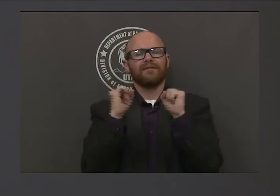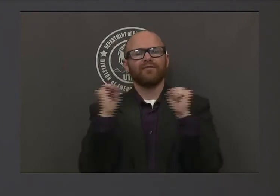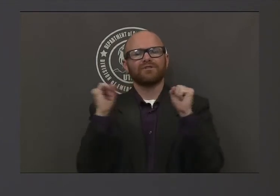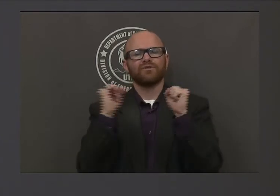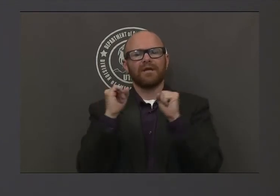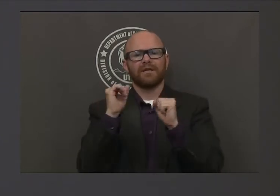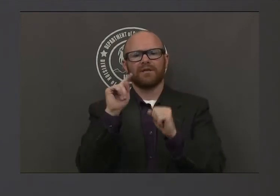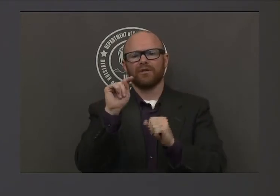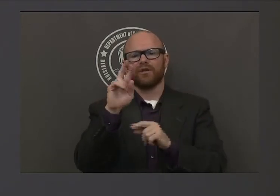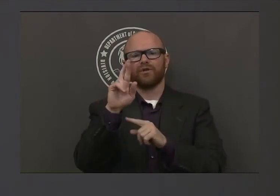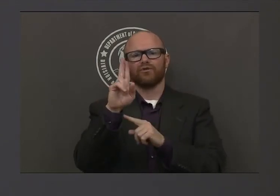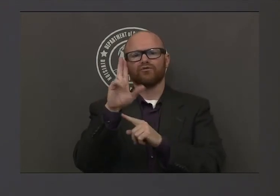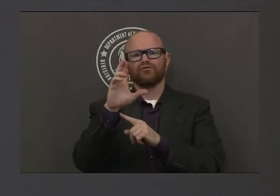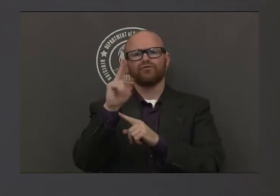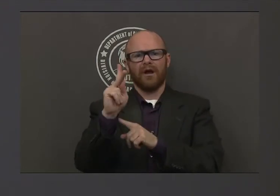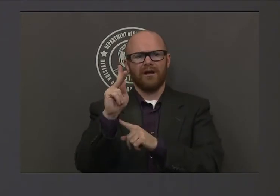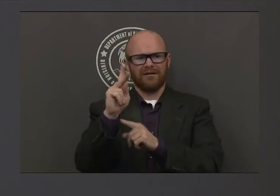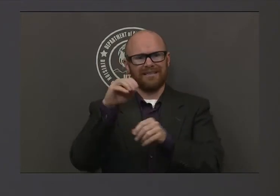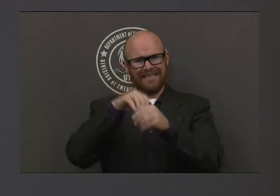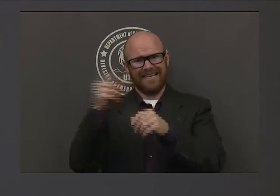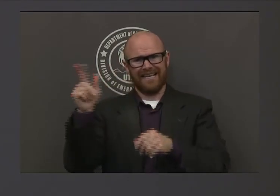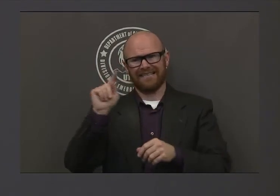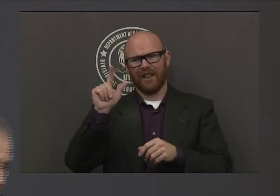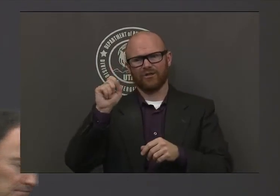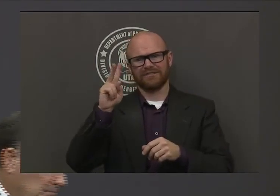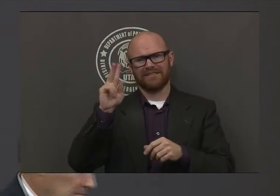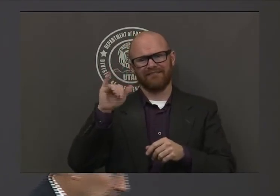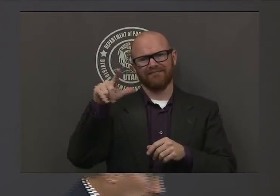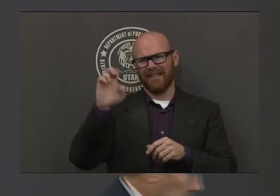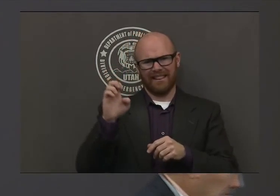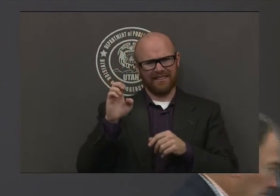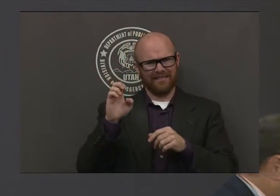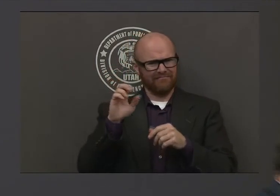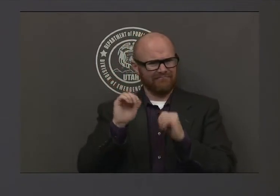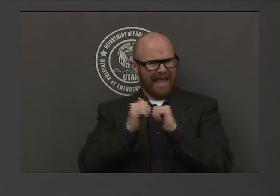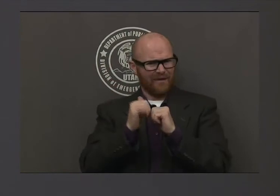factor into their contingency plans? Dr. Dunn?